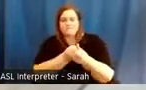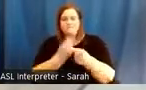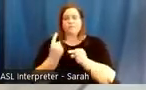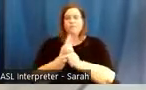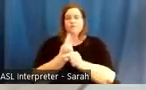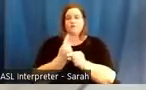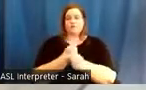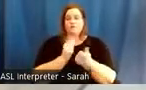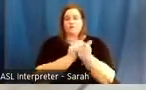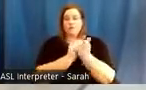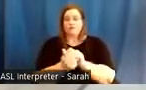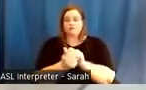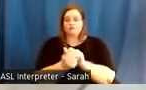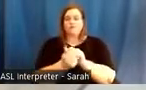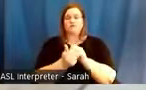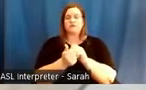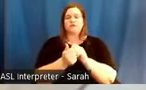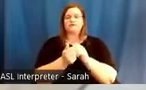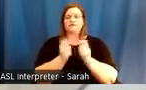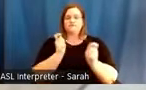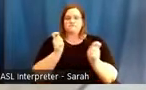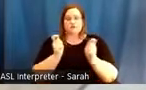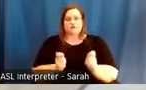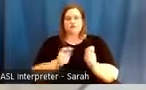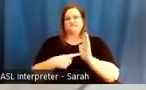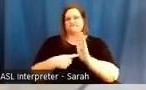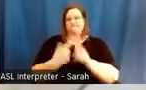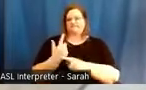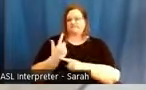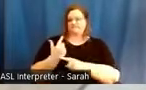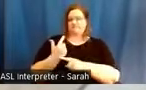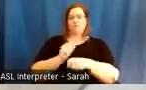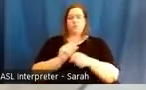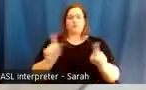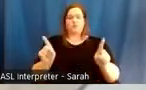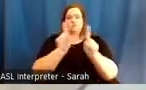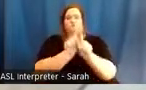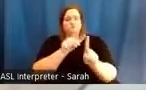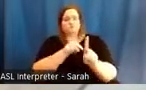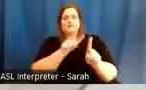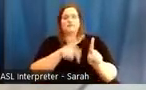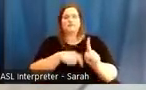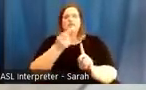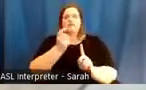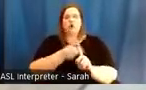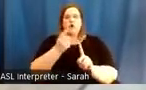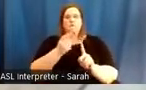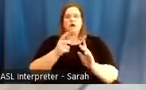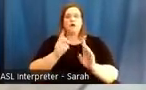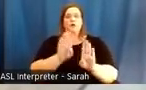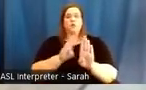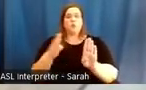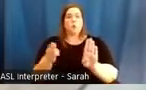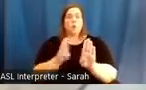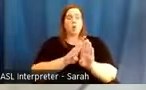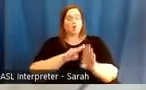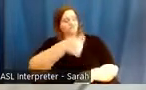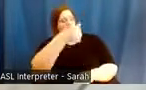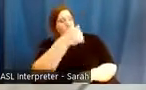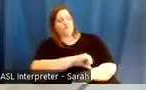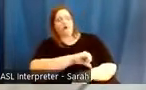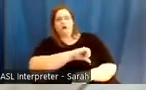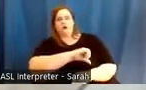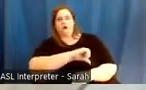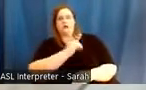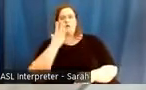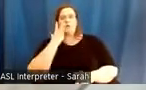and modifications. For example, last year I worked with an individual who needed an automated door, but was denied the accommodation because it was